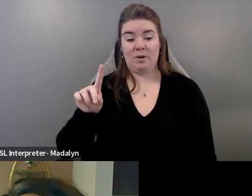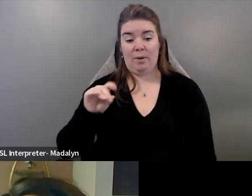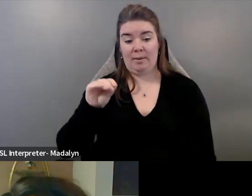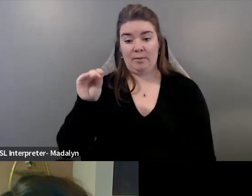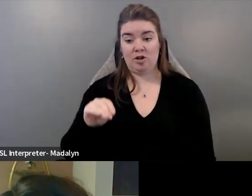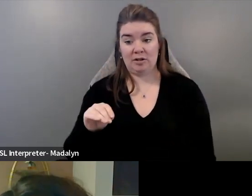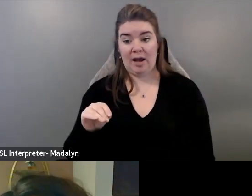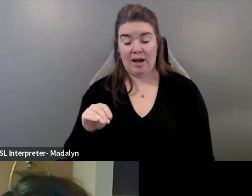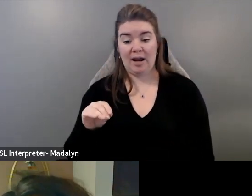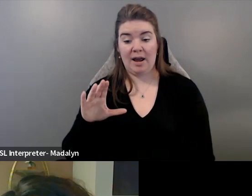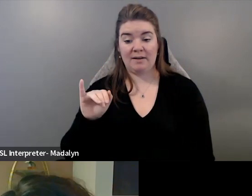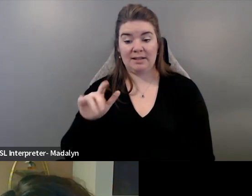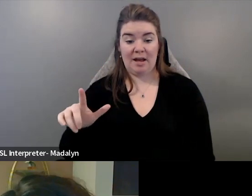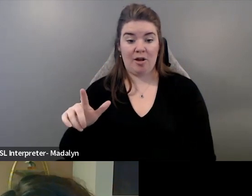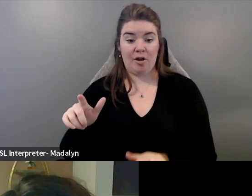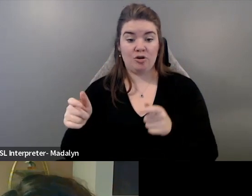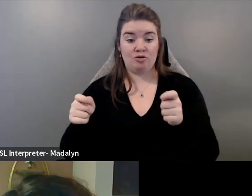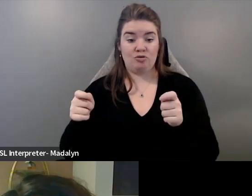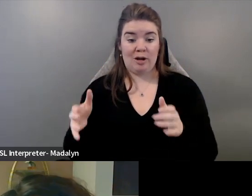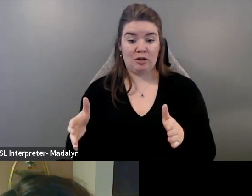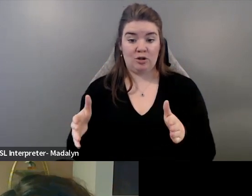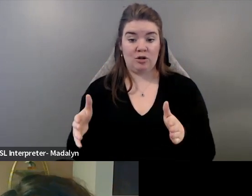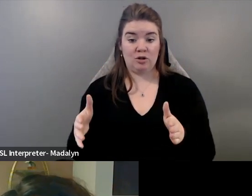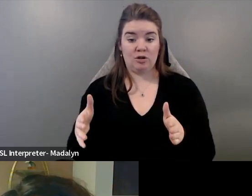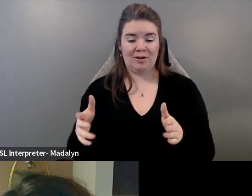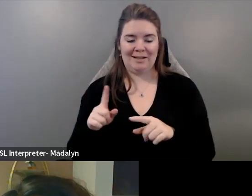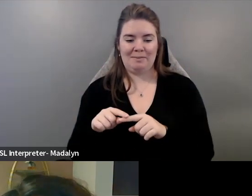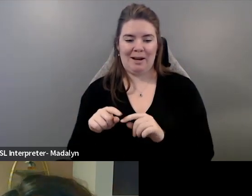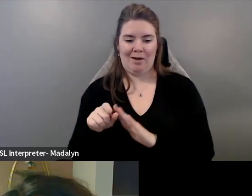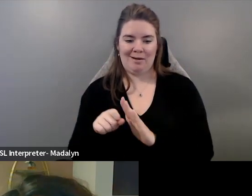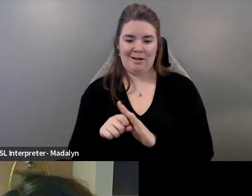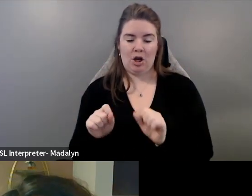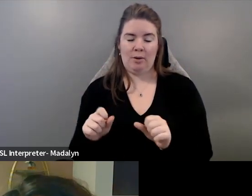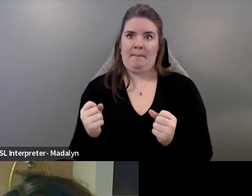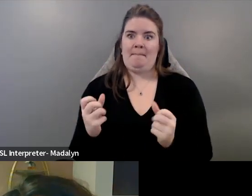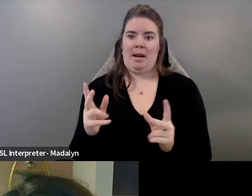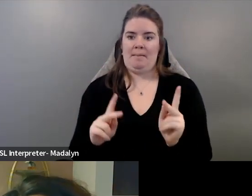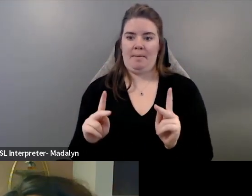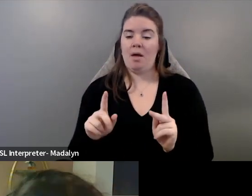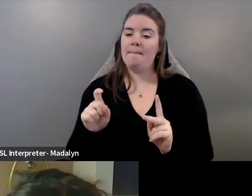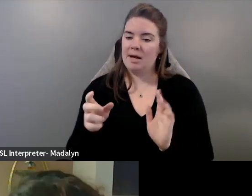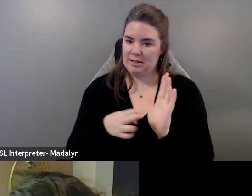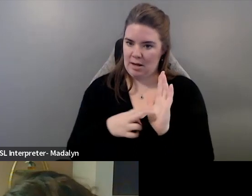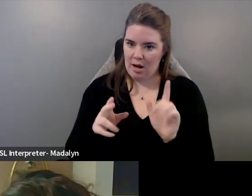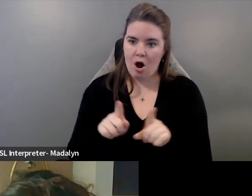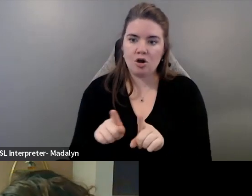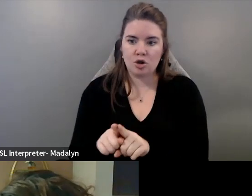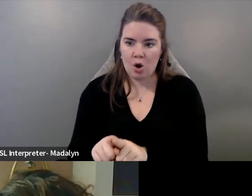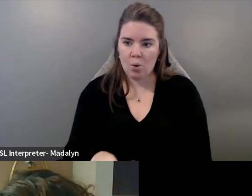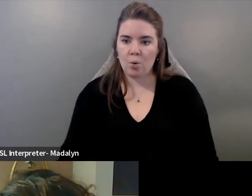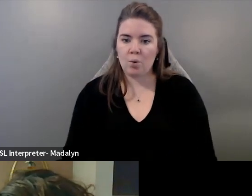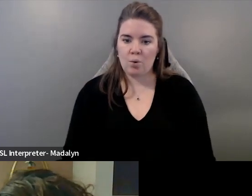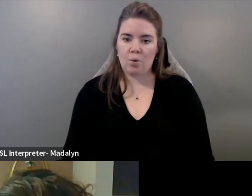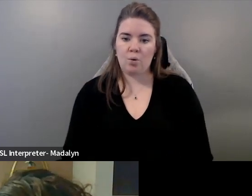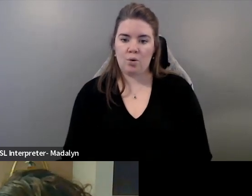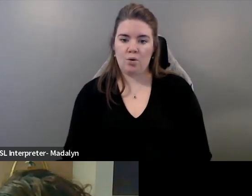SIL directors, and depending on the state, it could be a lot of the people, have to sign it as well. So we have to have buy-in from